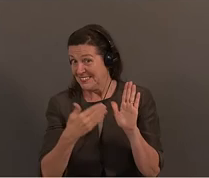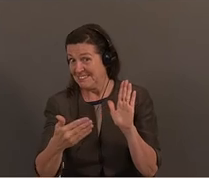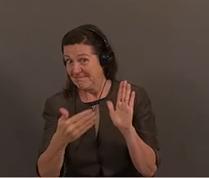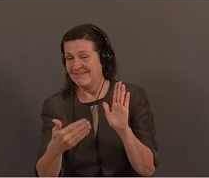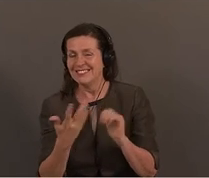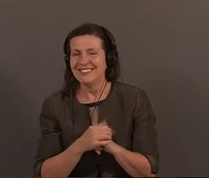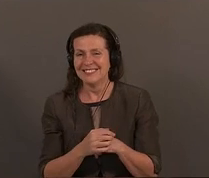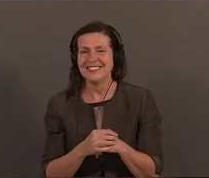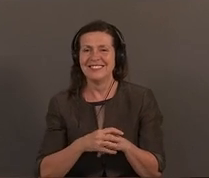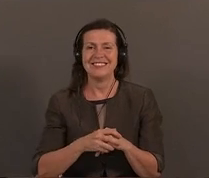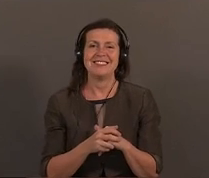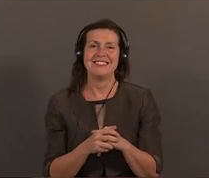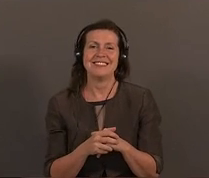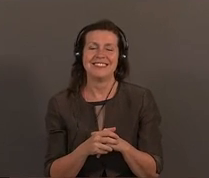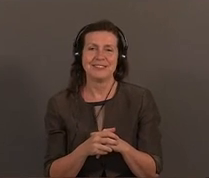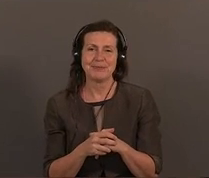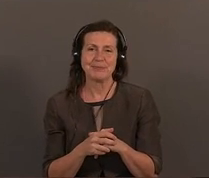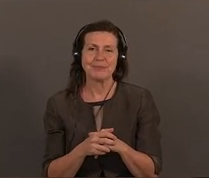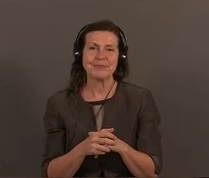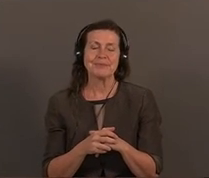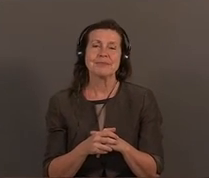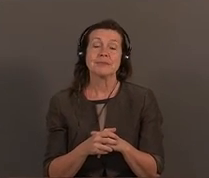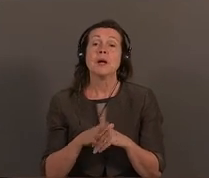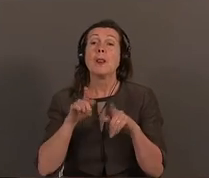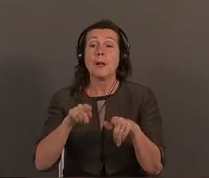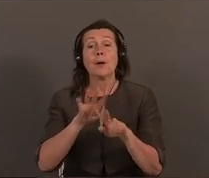later. Before I let you all go,